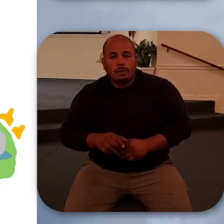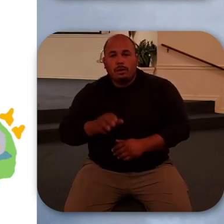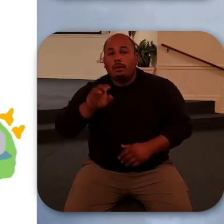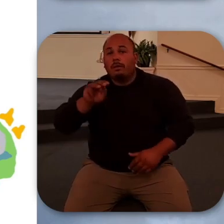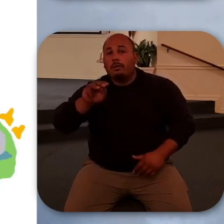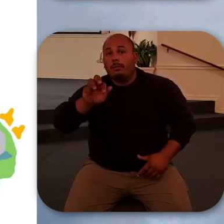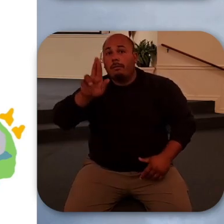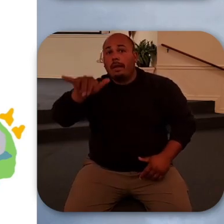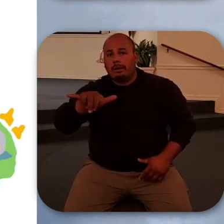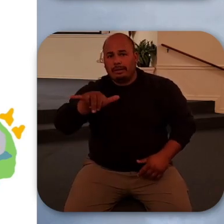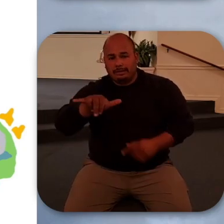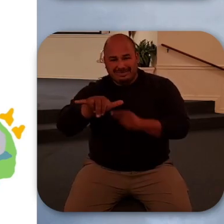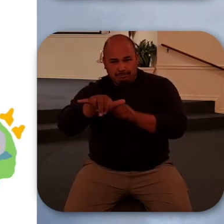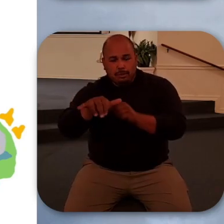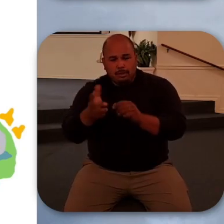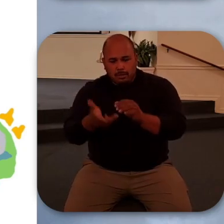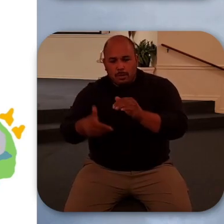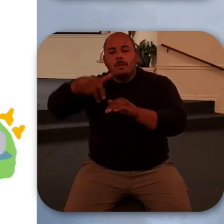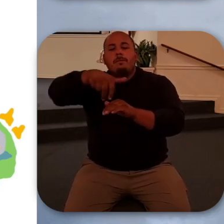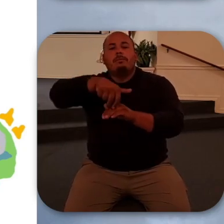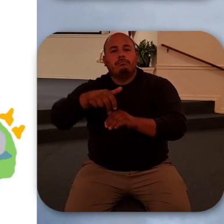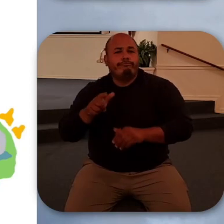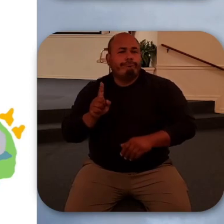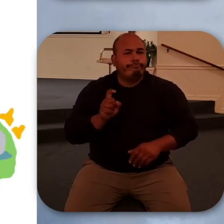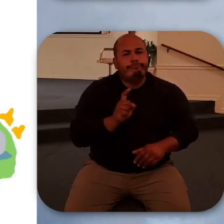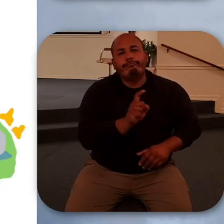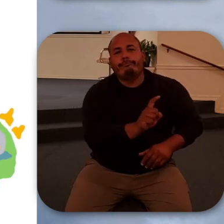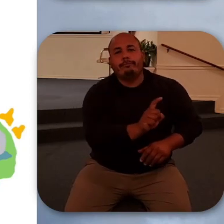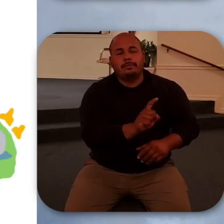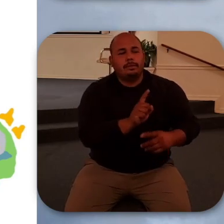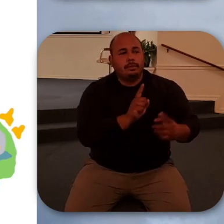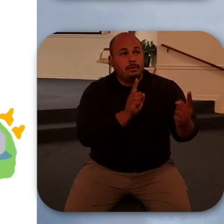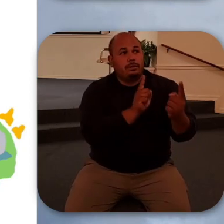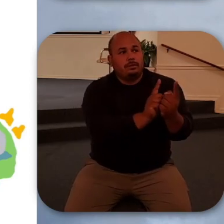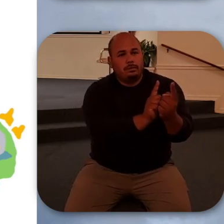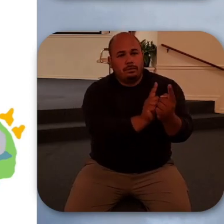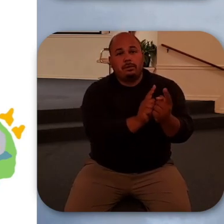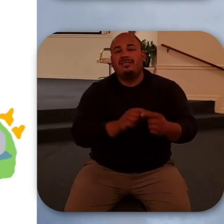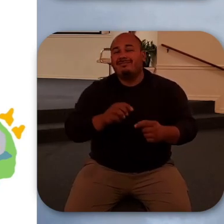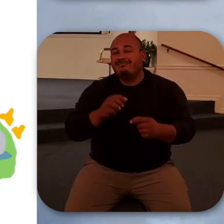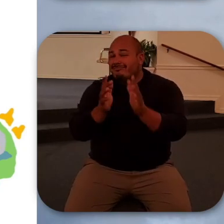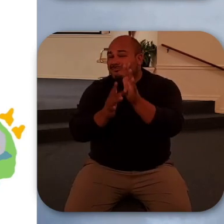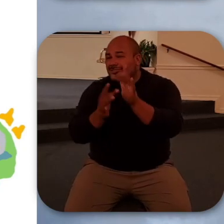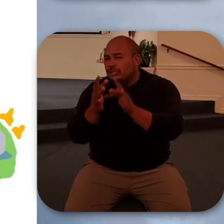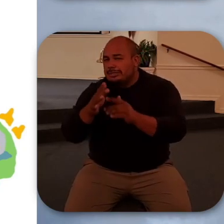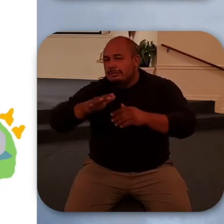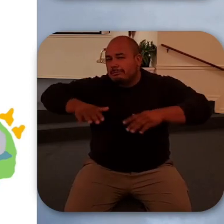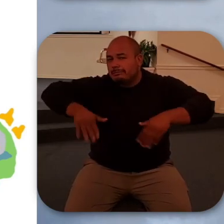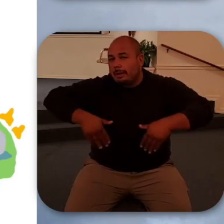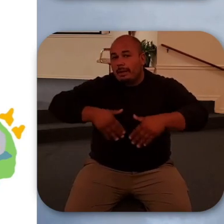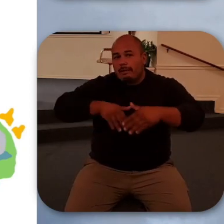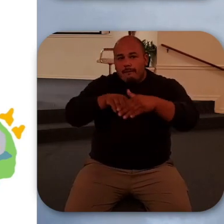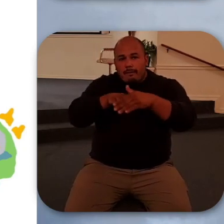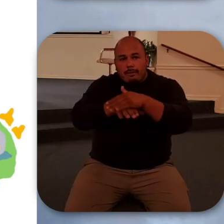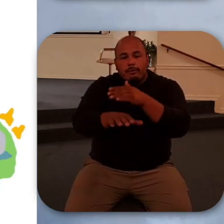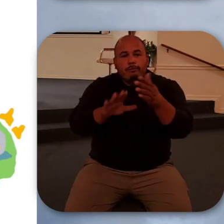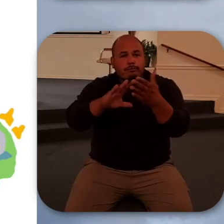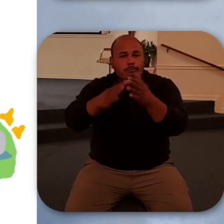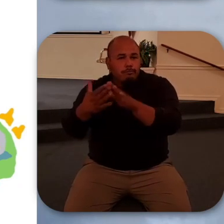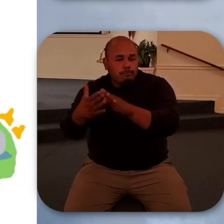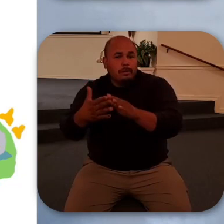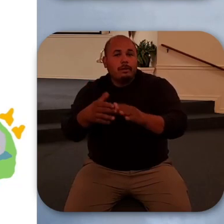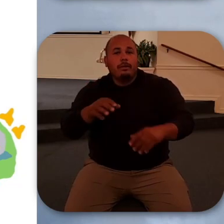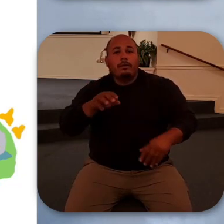When Mary heard this, she got up quickly and went to him. Now Jesus had not yet entered the village, but was still at the place where Martha had met him.